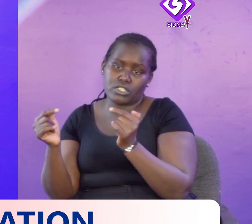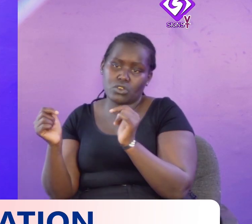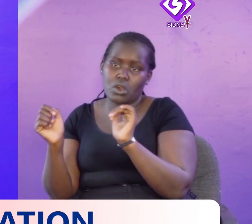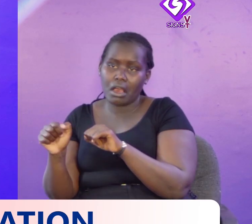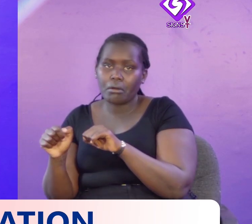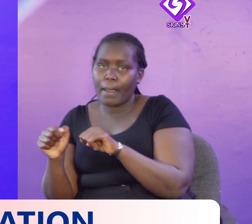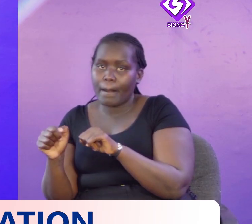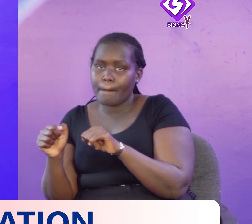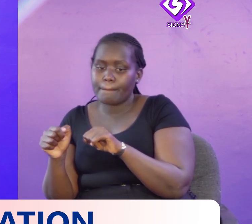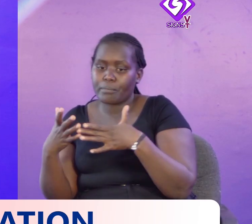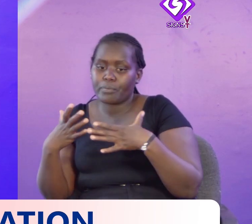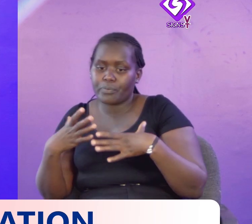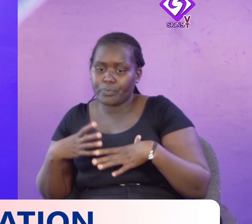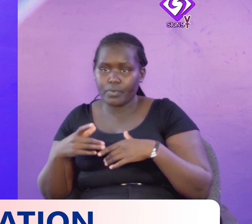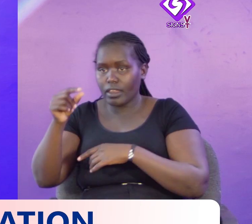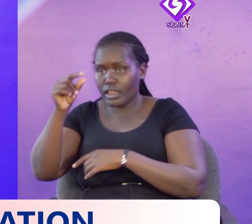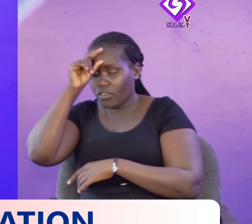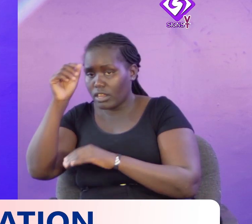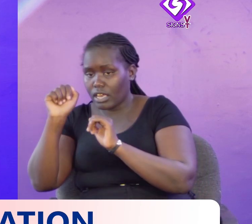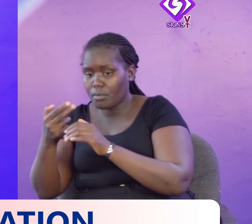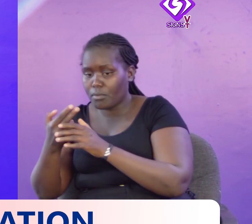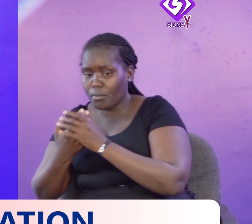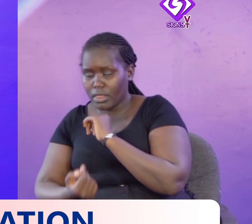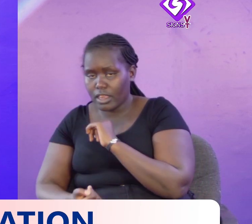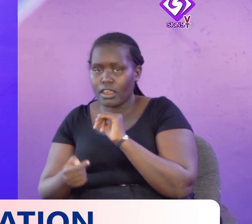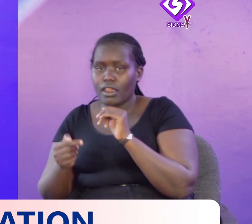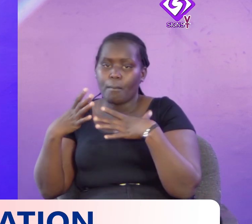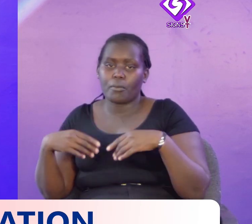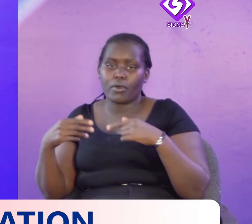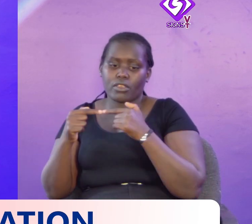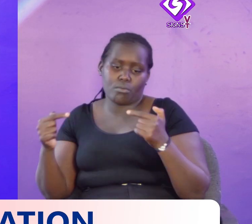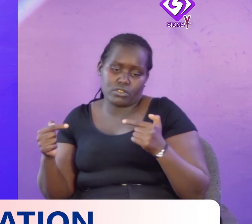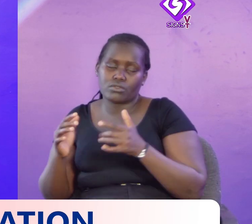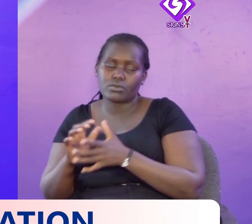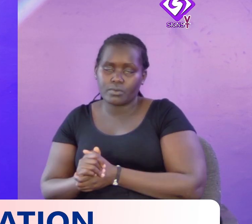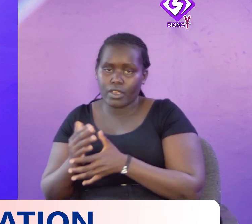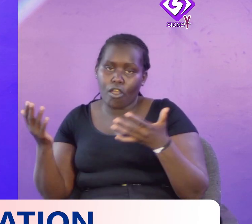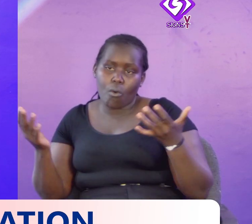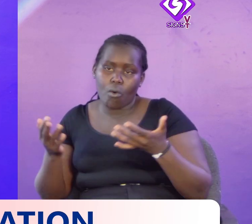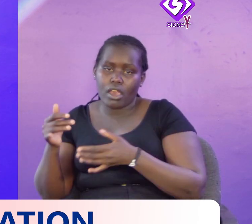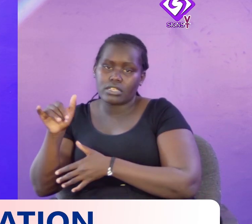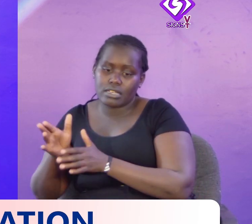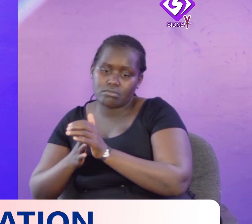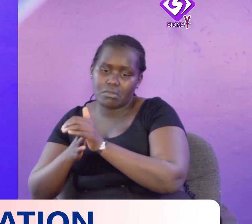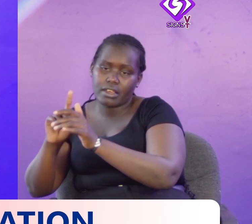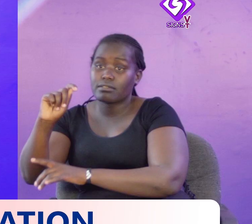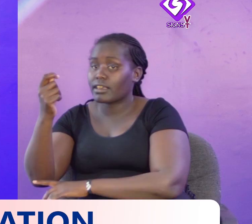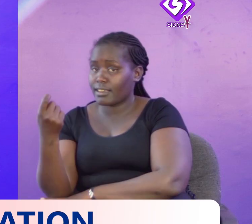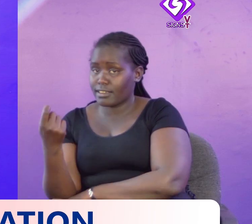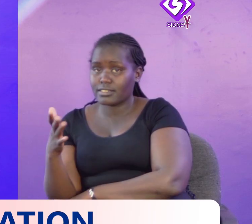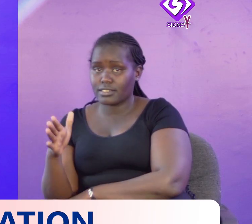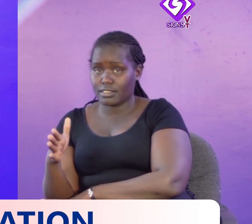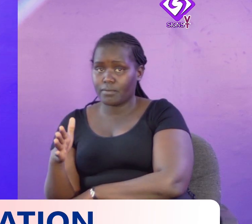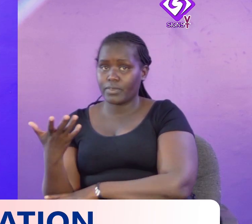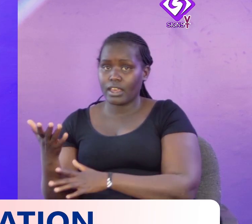government. People in government can be bought by the people in opposition. In the meantime, where does that leave Kenya? Where does that